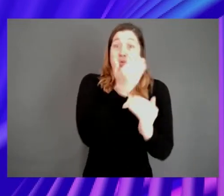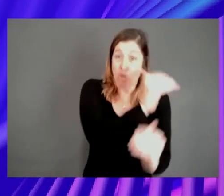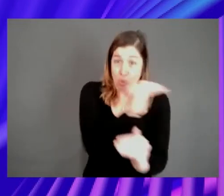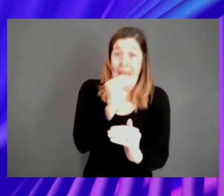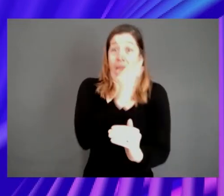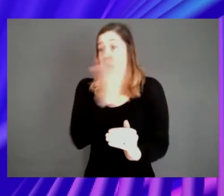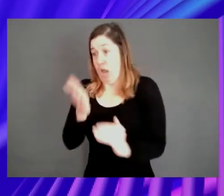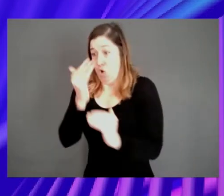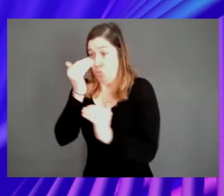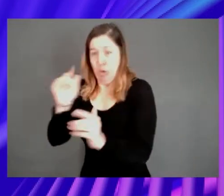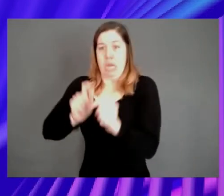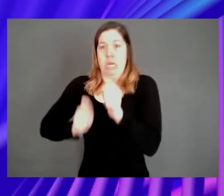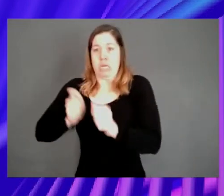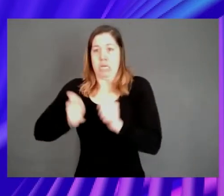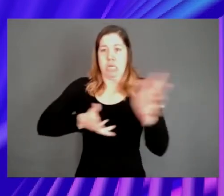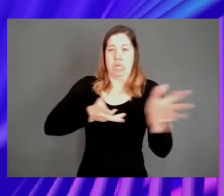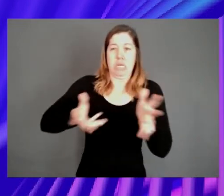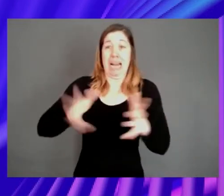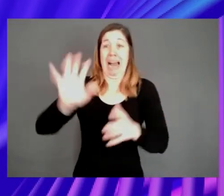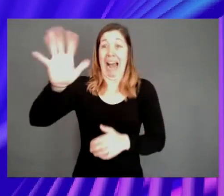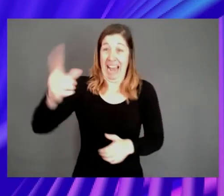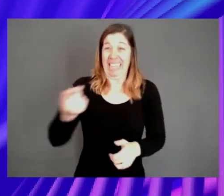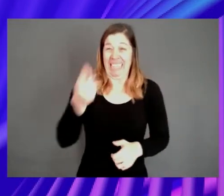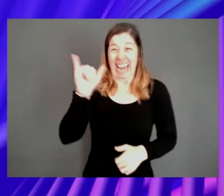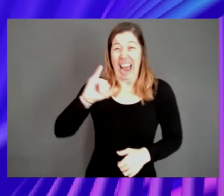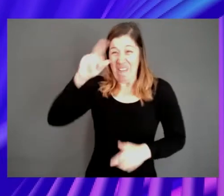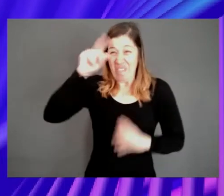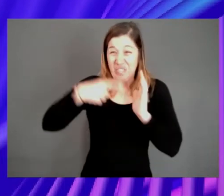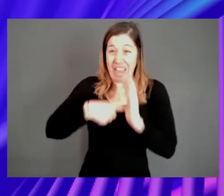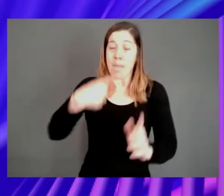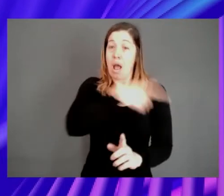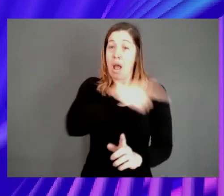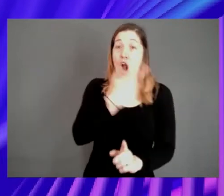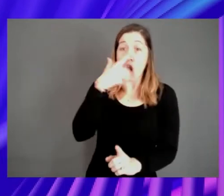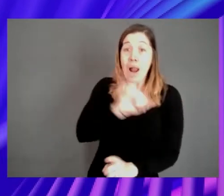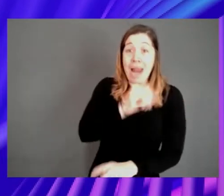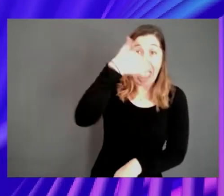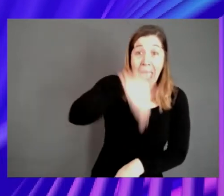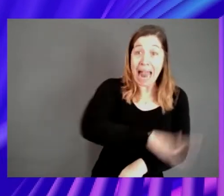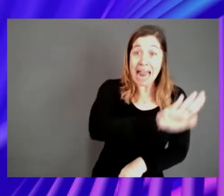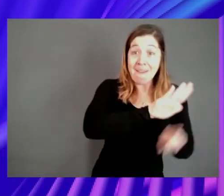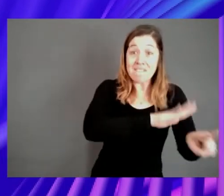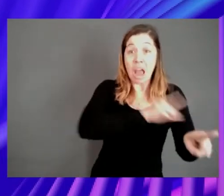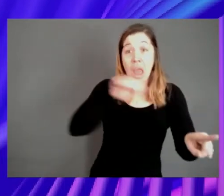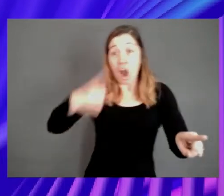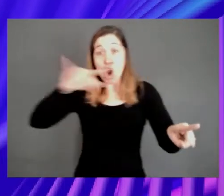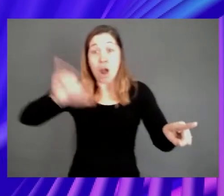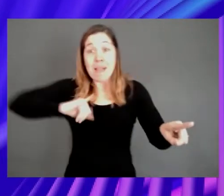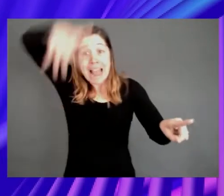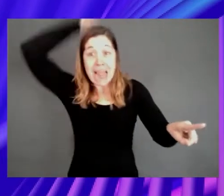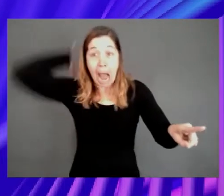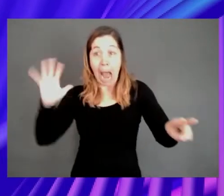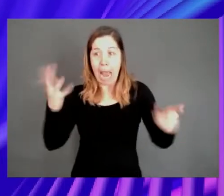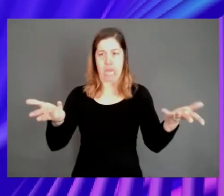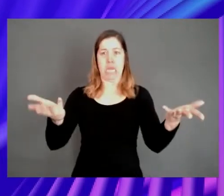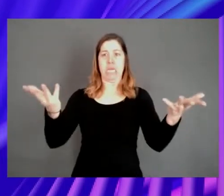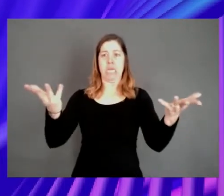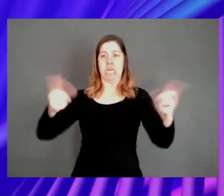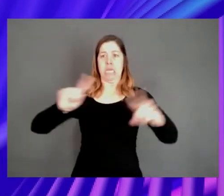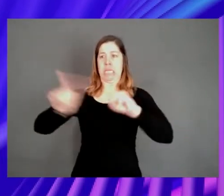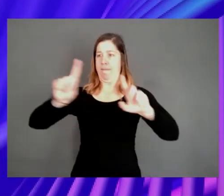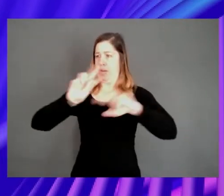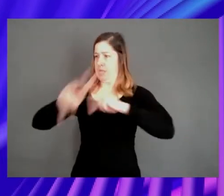looks like a duck-billed platypus on one side. You got one that looks like an elephant over here, you know, and it's just not really the snowflake